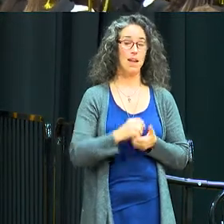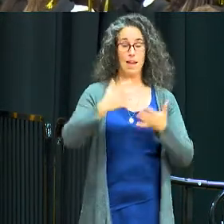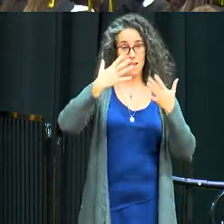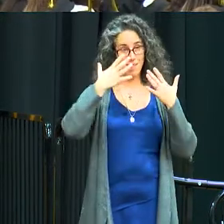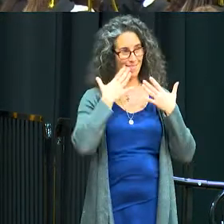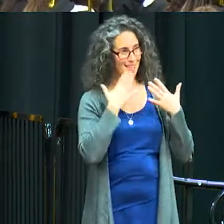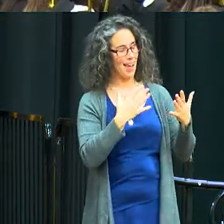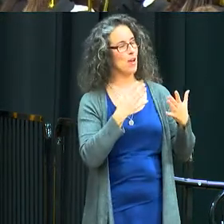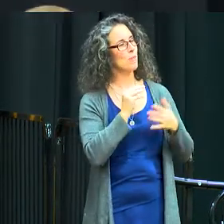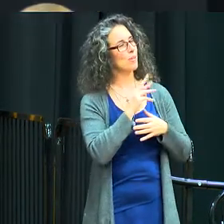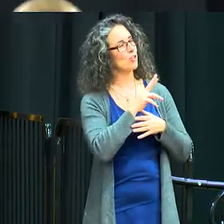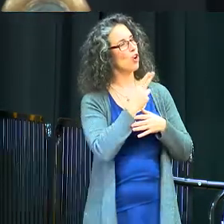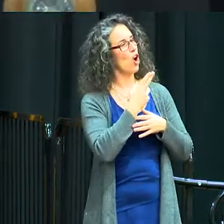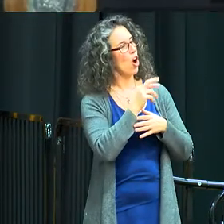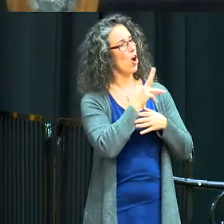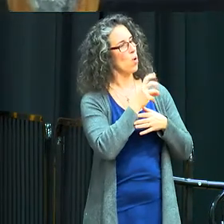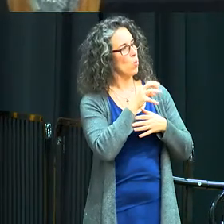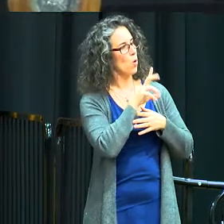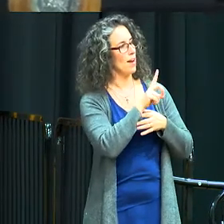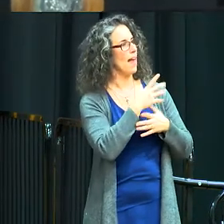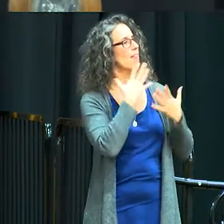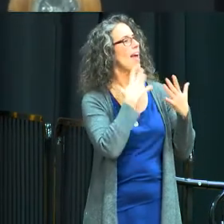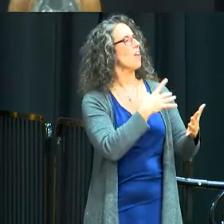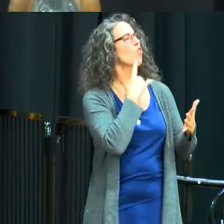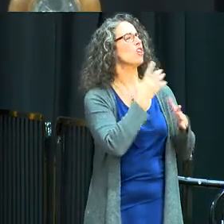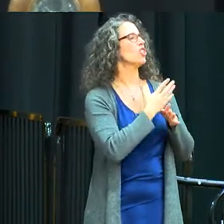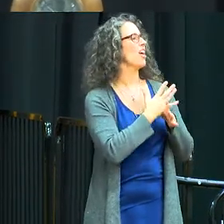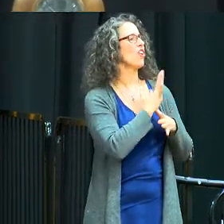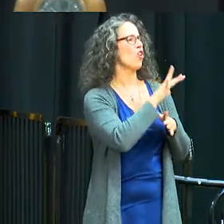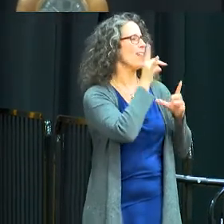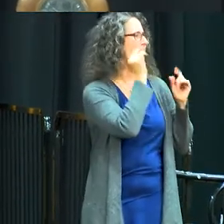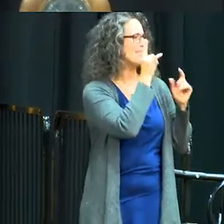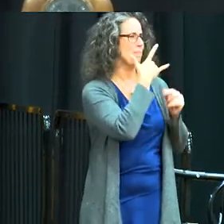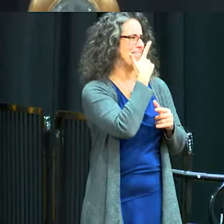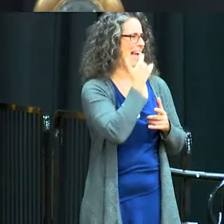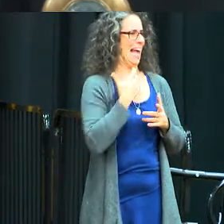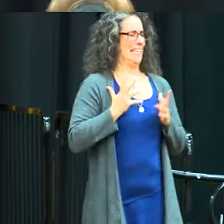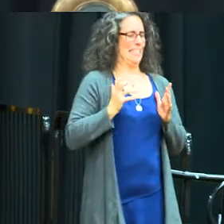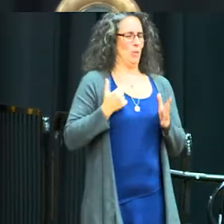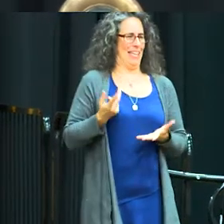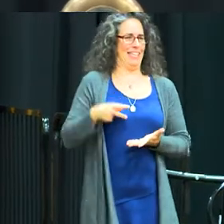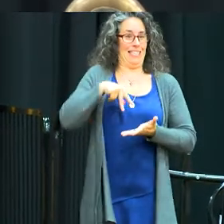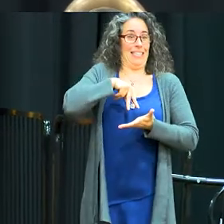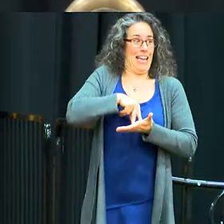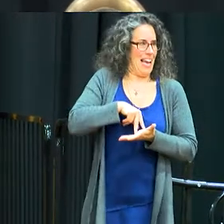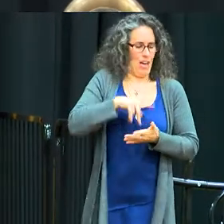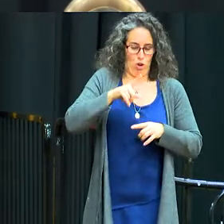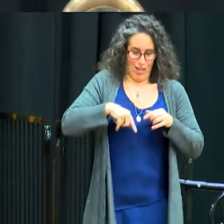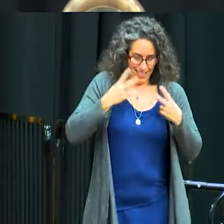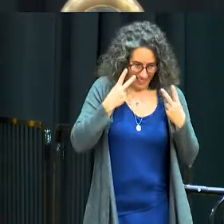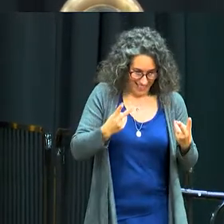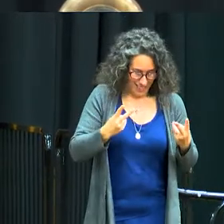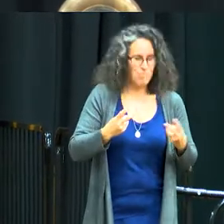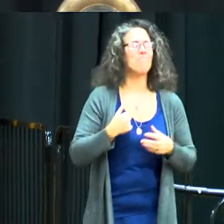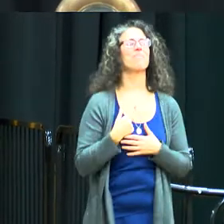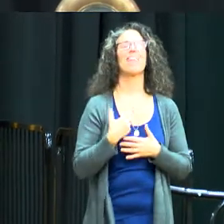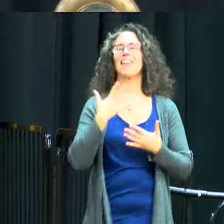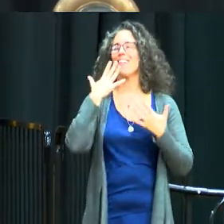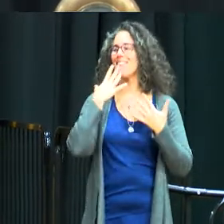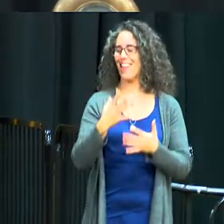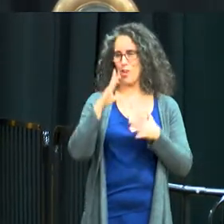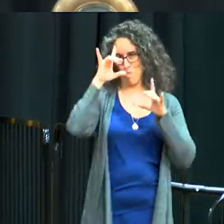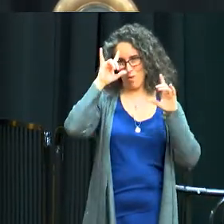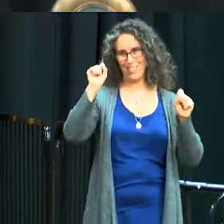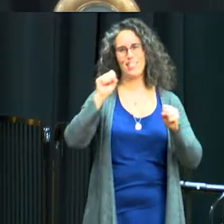Thank you, Mr. Harwood, and thank you for sharing your glasses, because I didn't want to get up here and not be able to see. Thank you, President Murphy, for inviting me